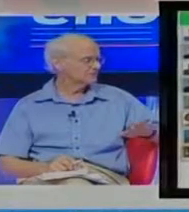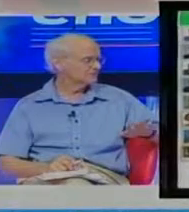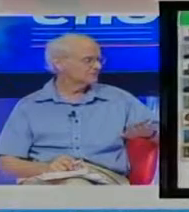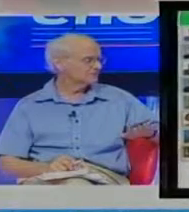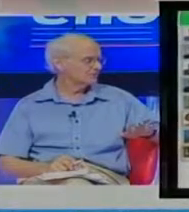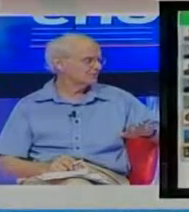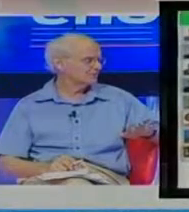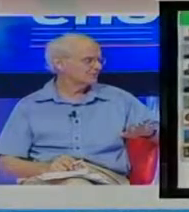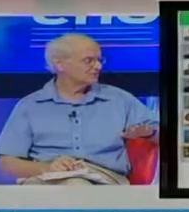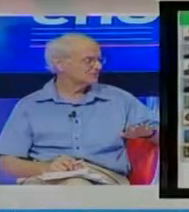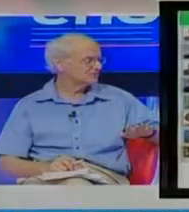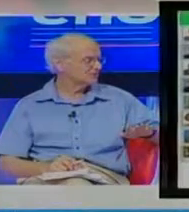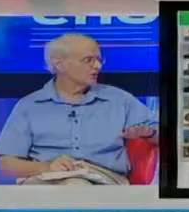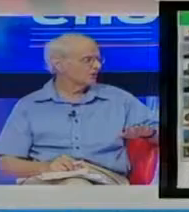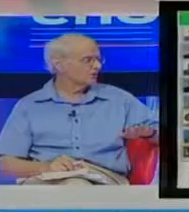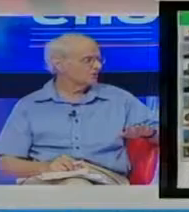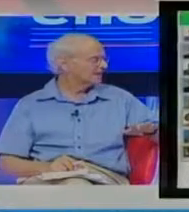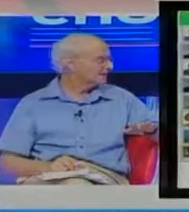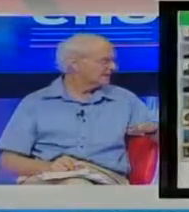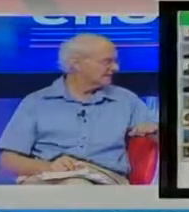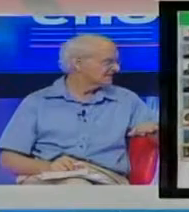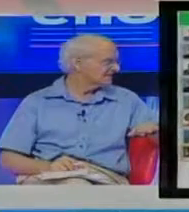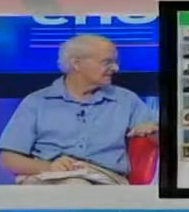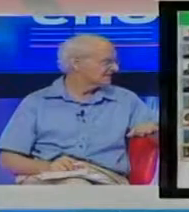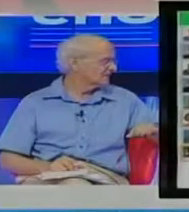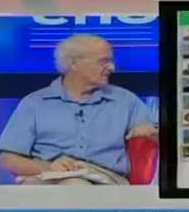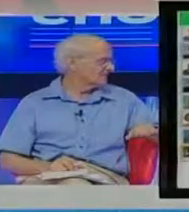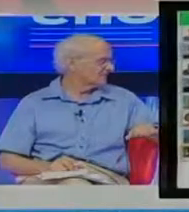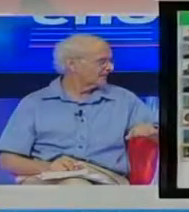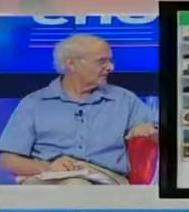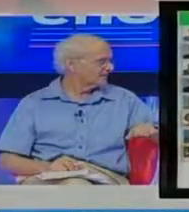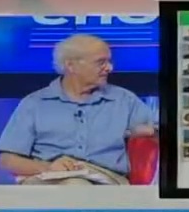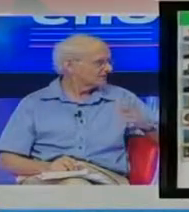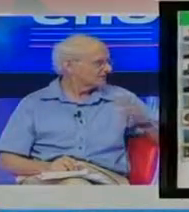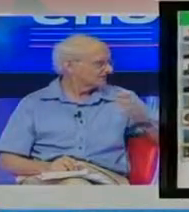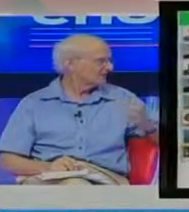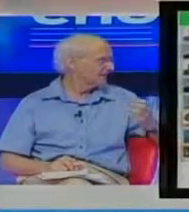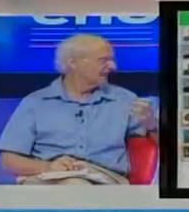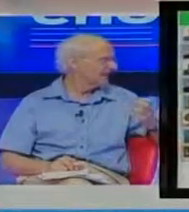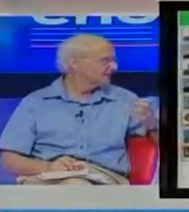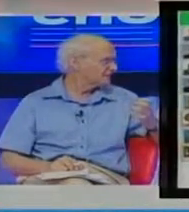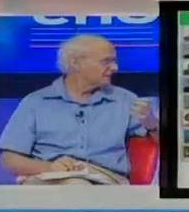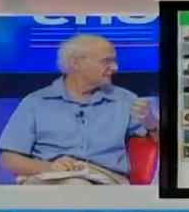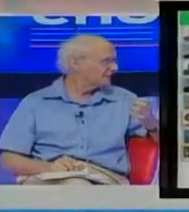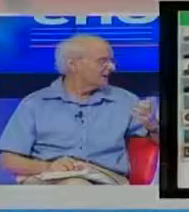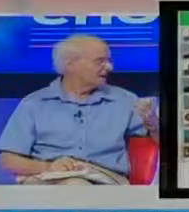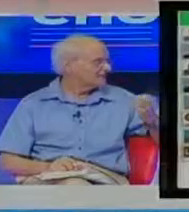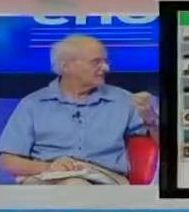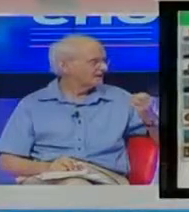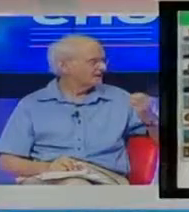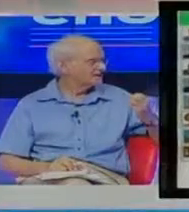in those Coast Province constituencies what we got in 2007 or in the referendum. So there's definitely a higher interest.